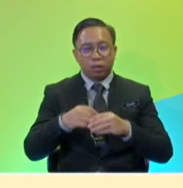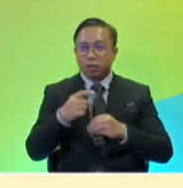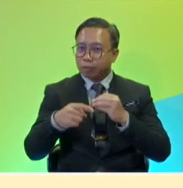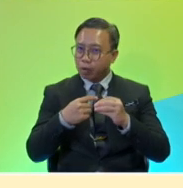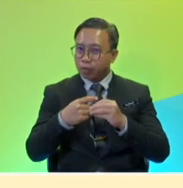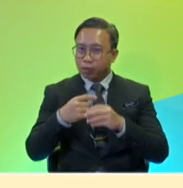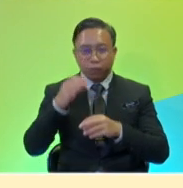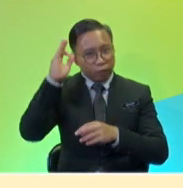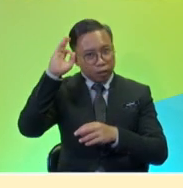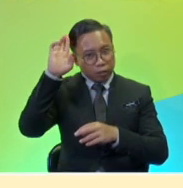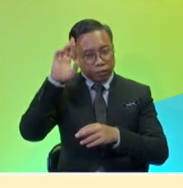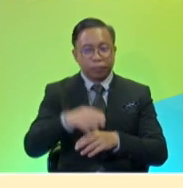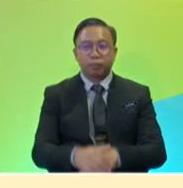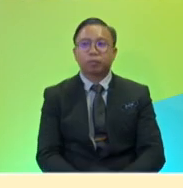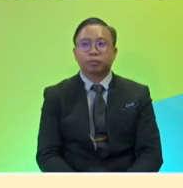like to try?